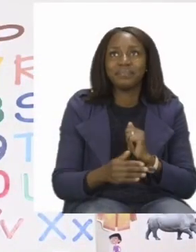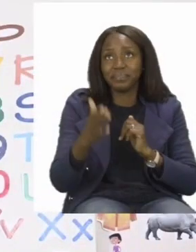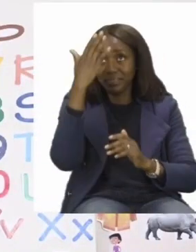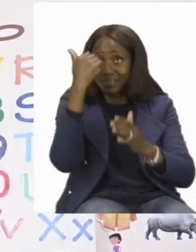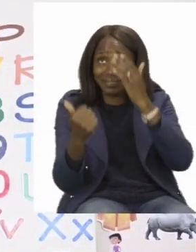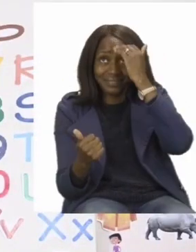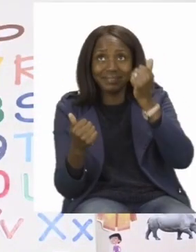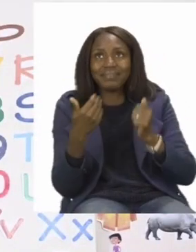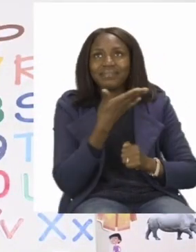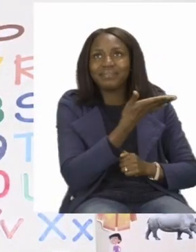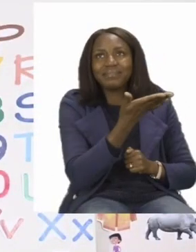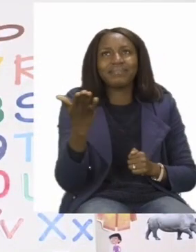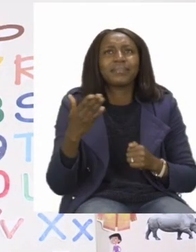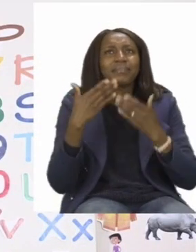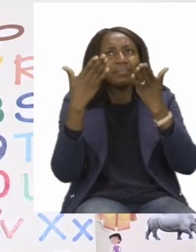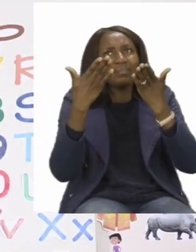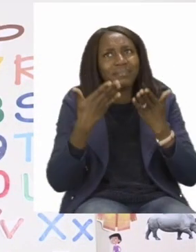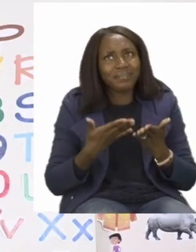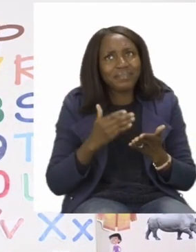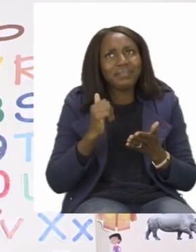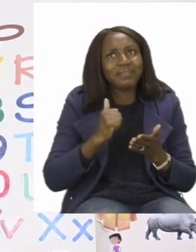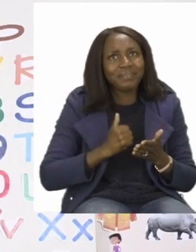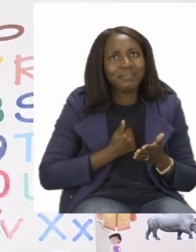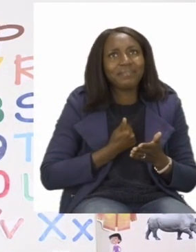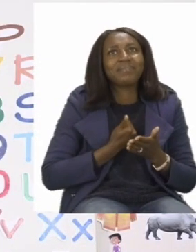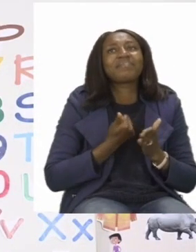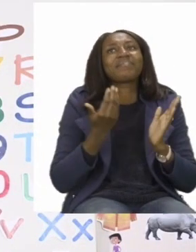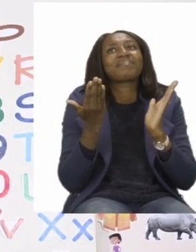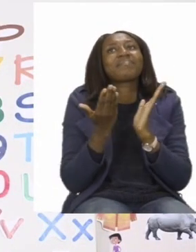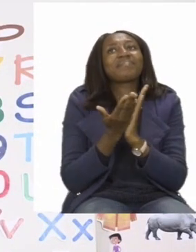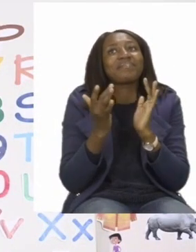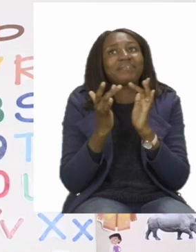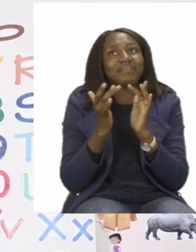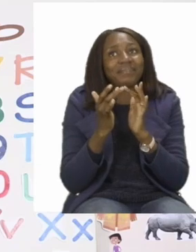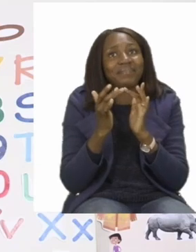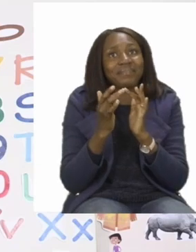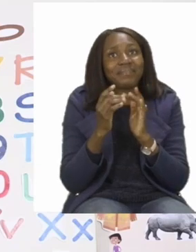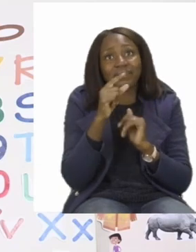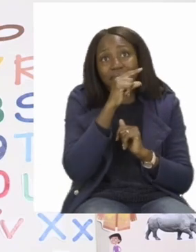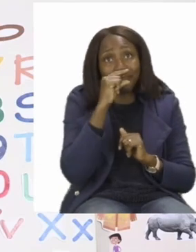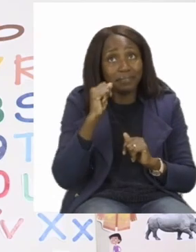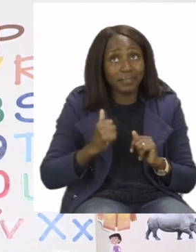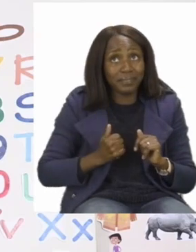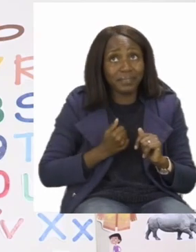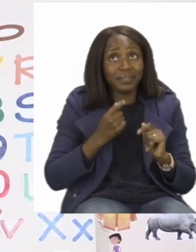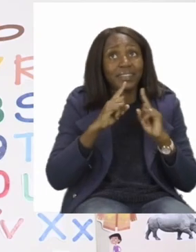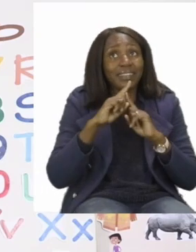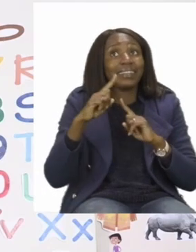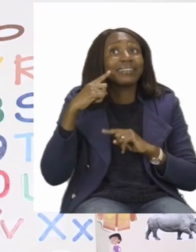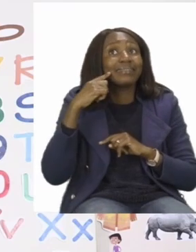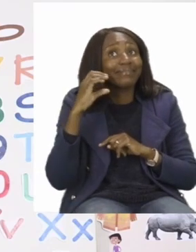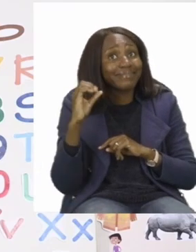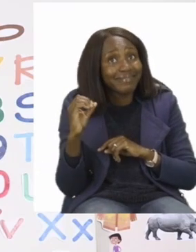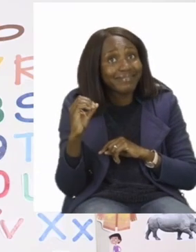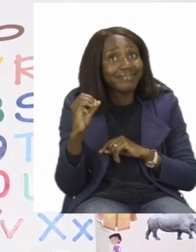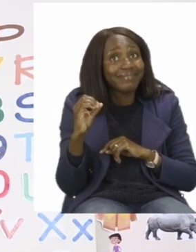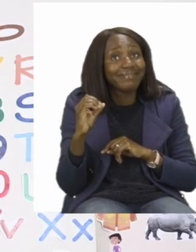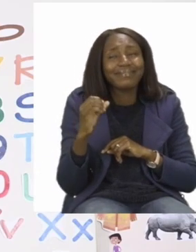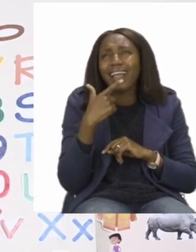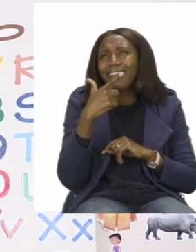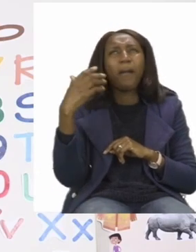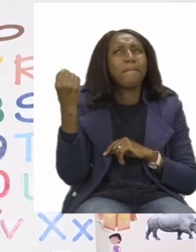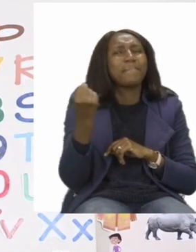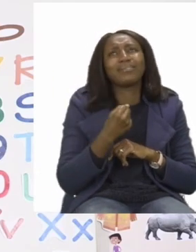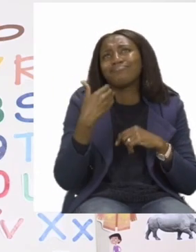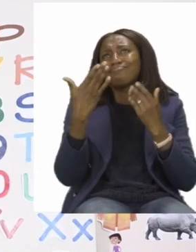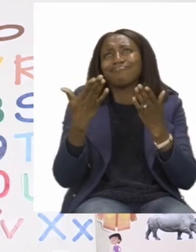Hello everyone and welcome to My Zone Online School. My name is Teacher Mutsa and thank you so